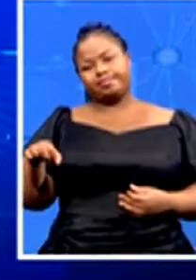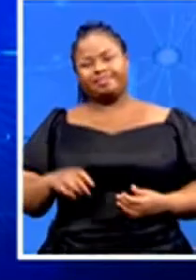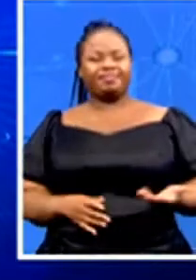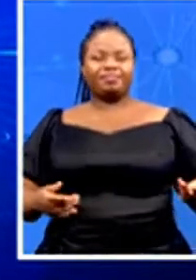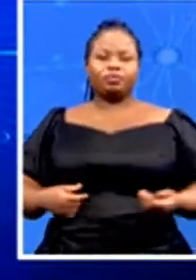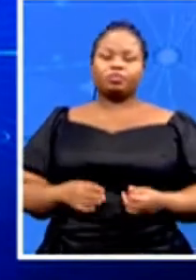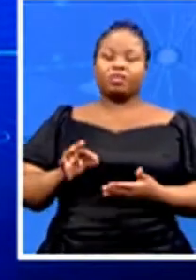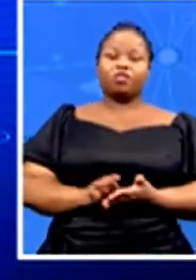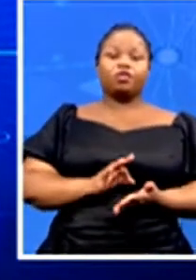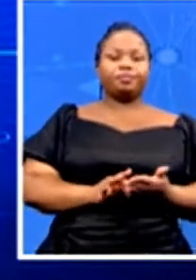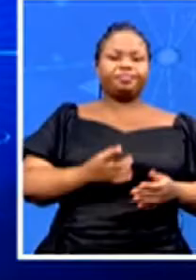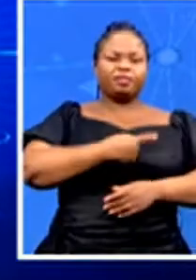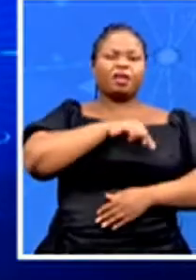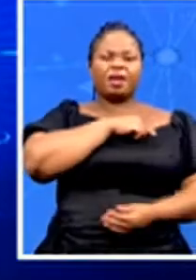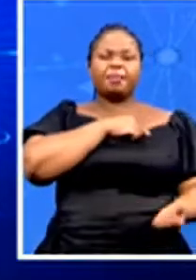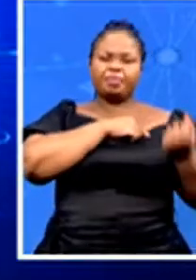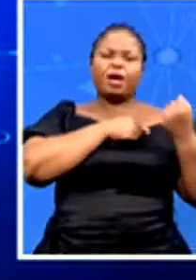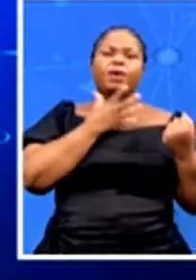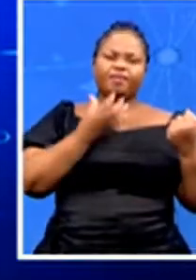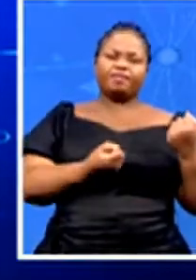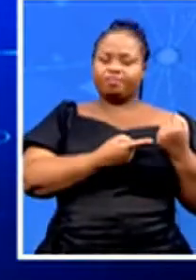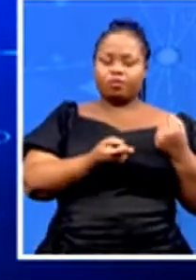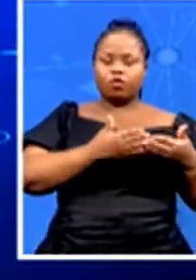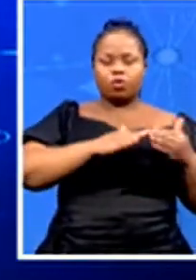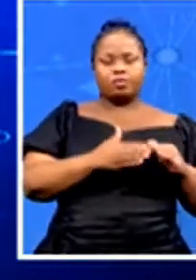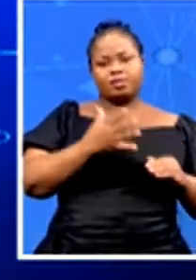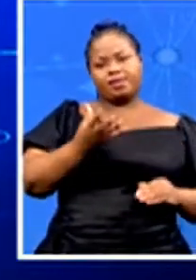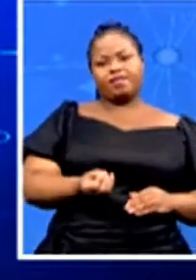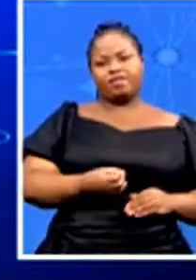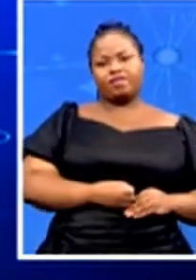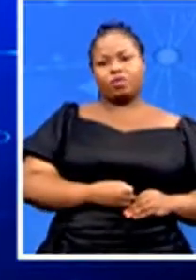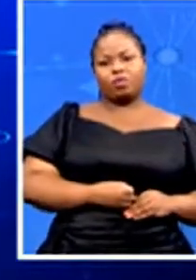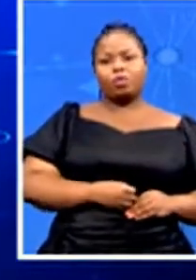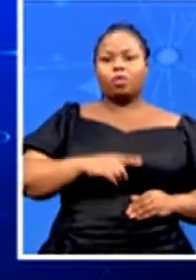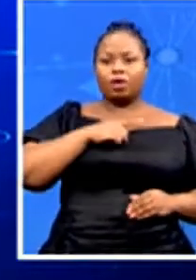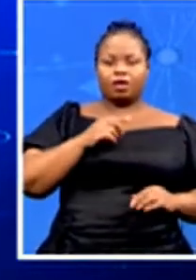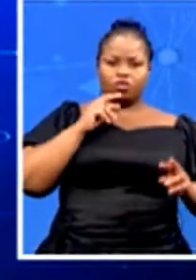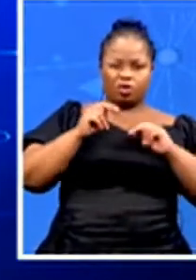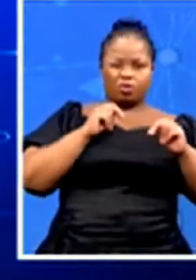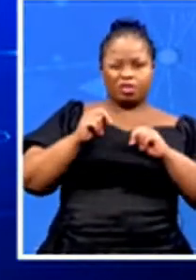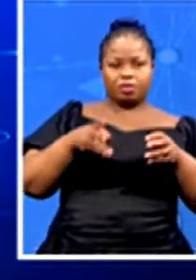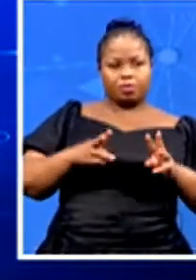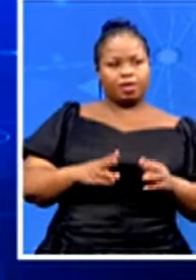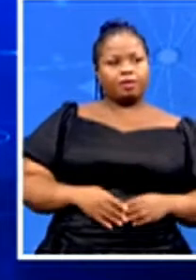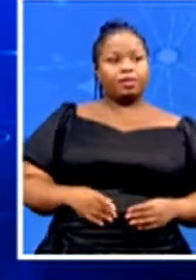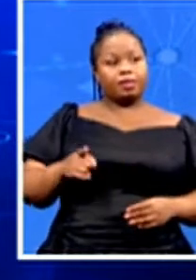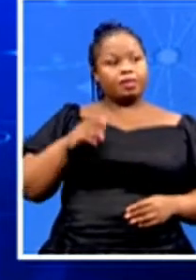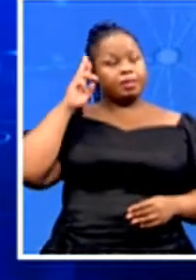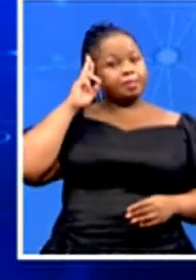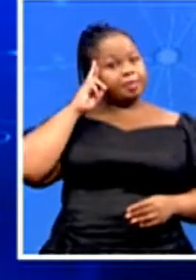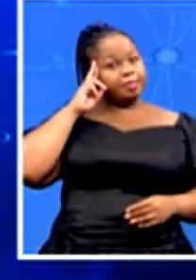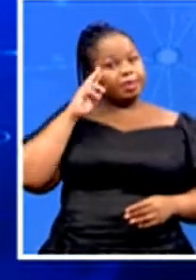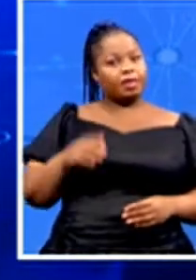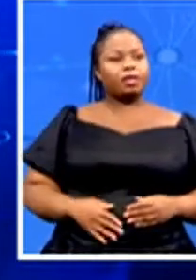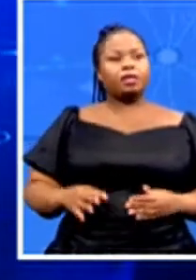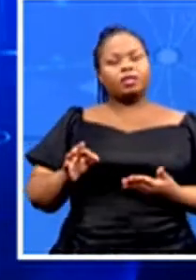the citizens have as part of their negotiation. Remember, a vote is but one form of participation.